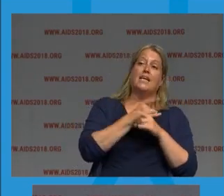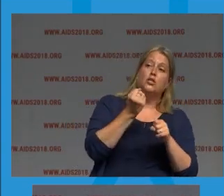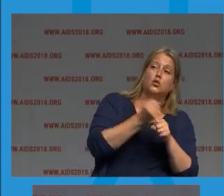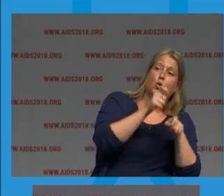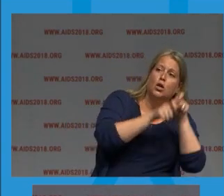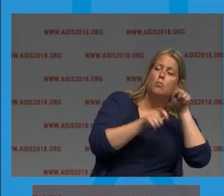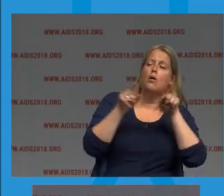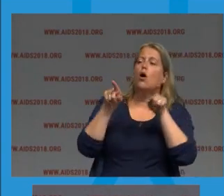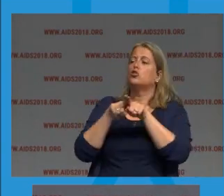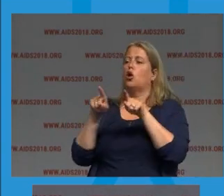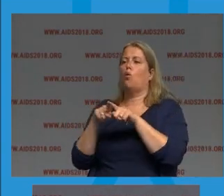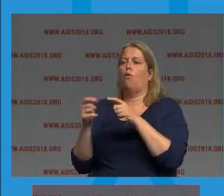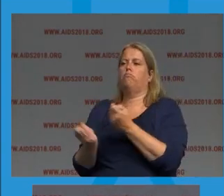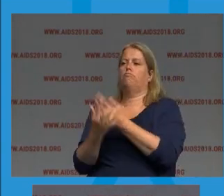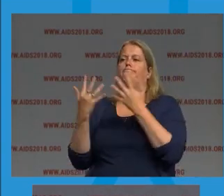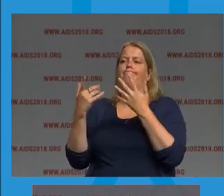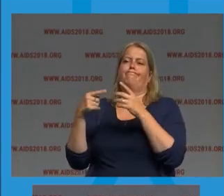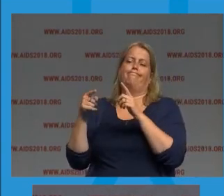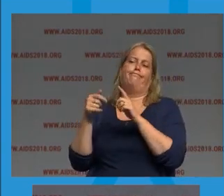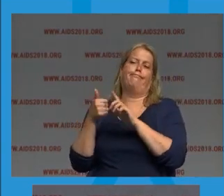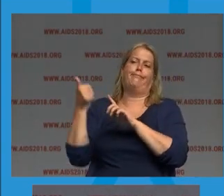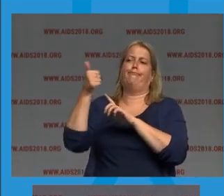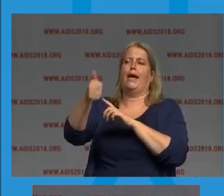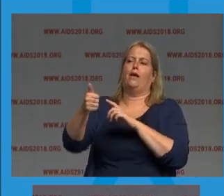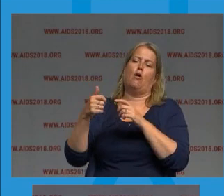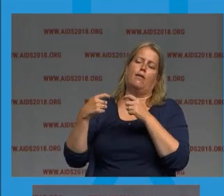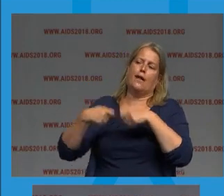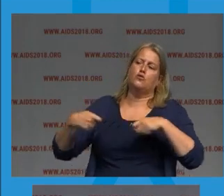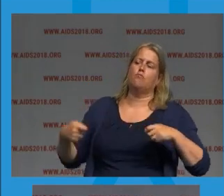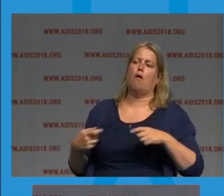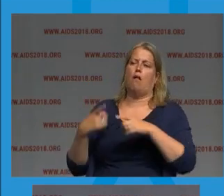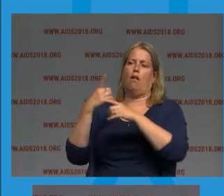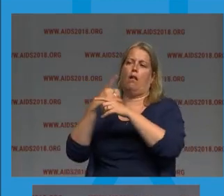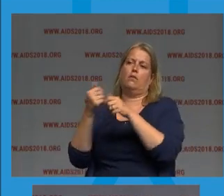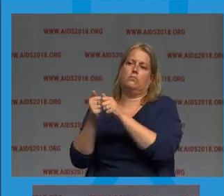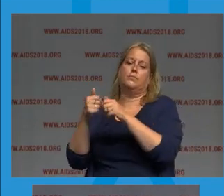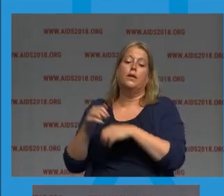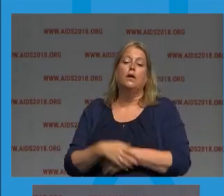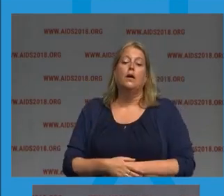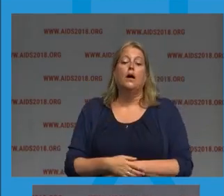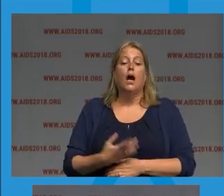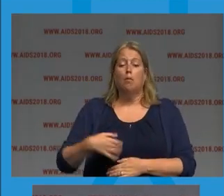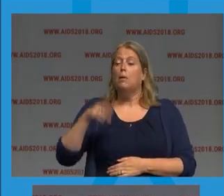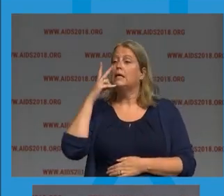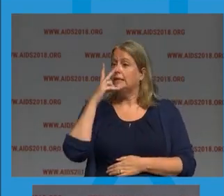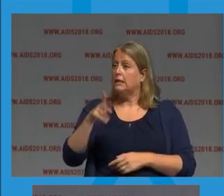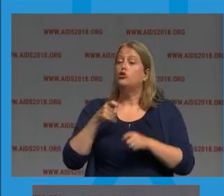casual partnerships. And of course, again, as has already been said, we've seen massive increases in treatment